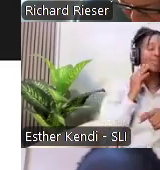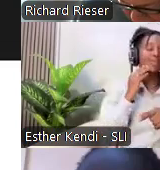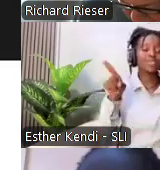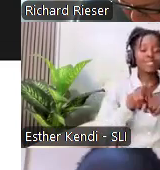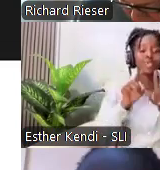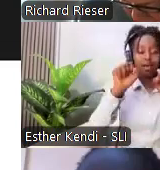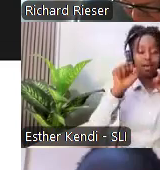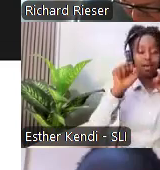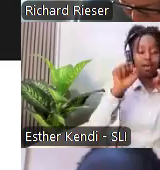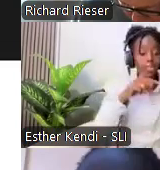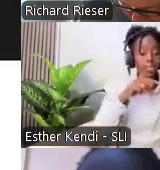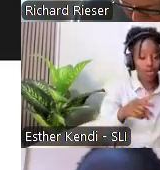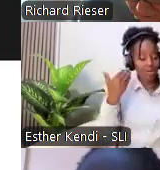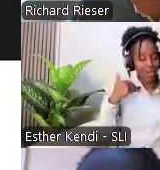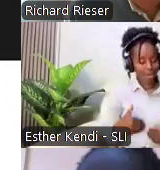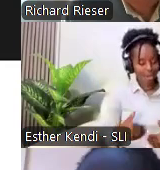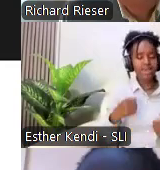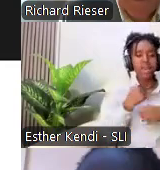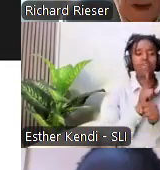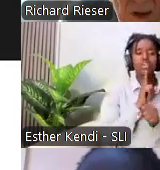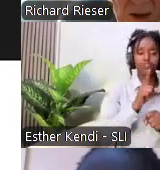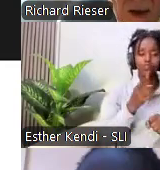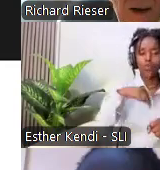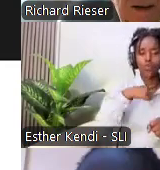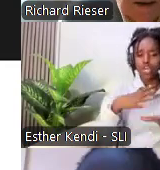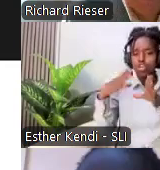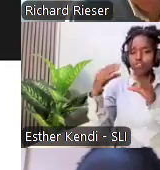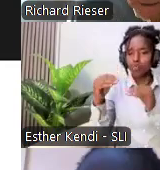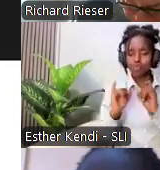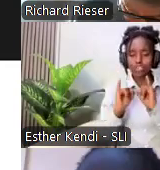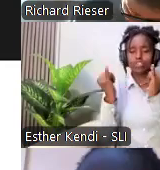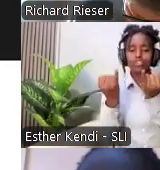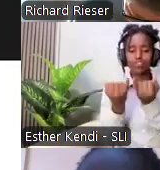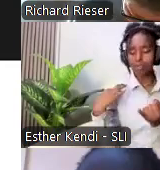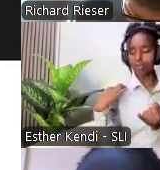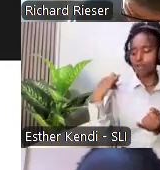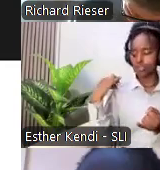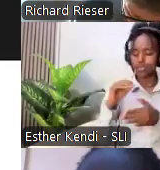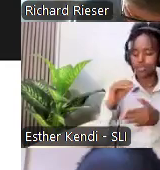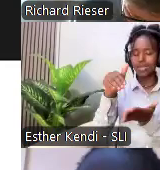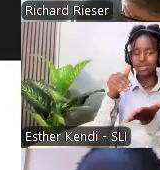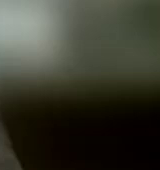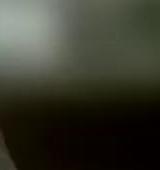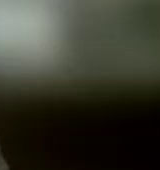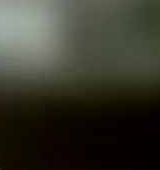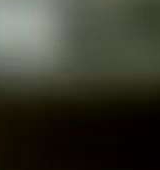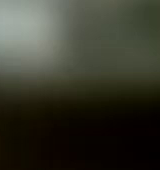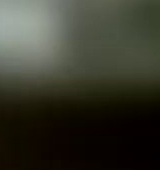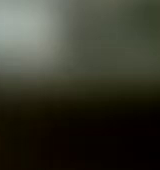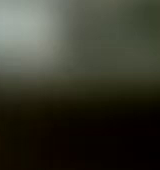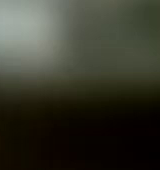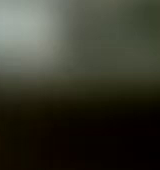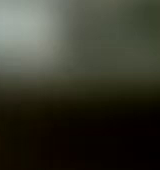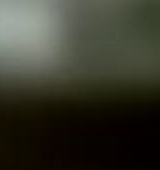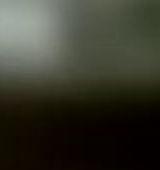to take them to vocational rehabilitation centers like Rieser, Kireka, and Impumude vocational rehabilitation centers, such that